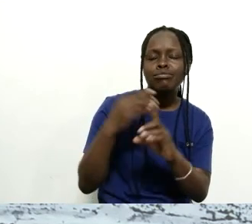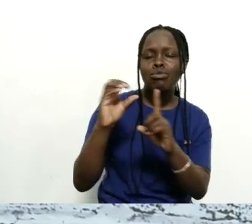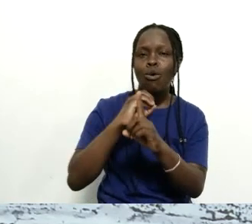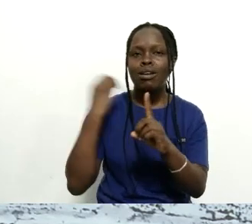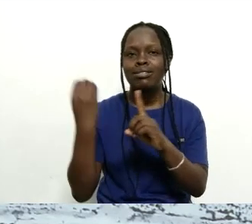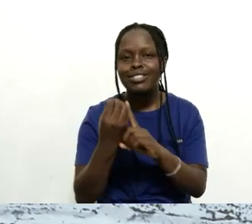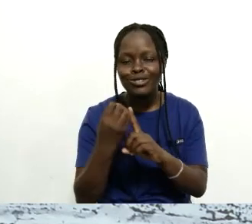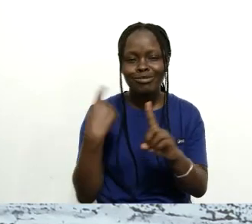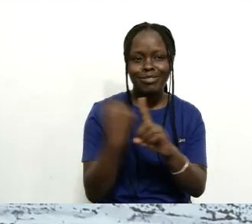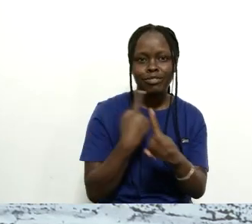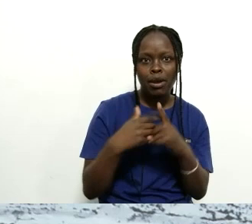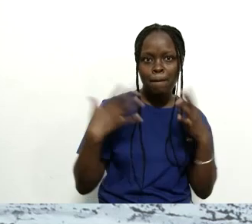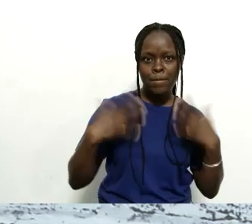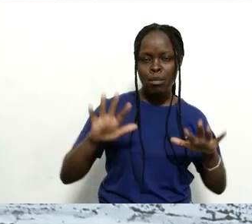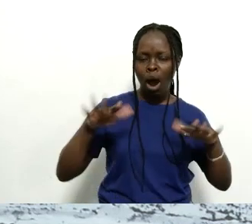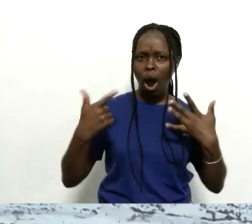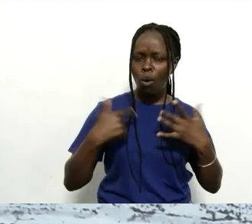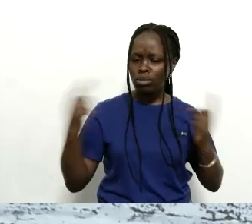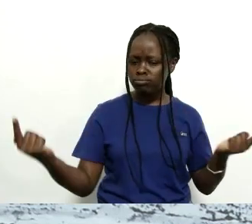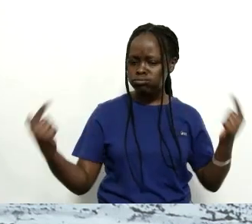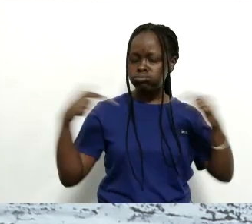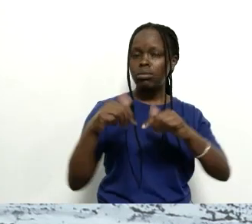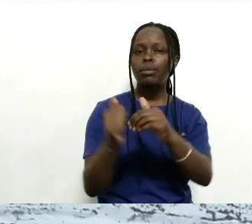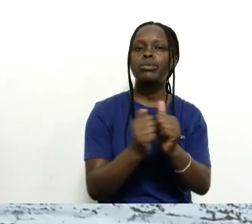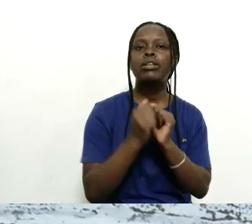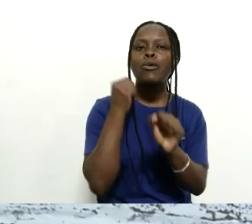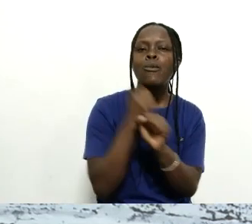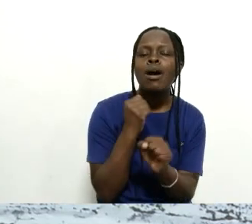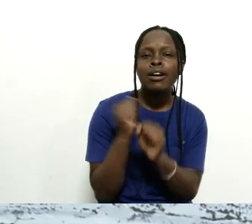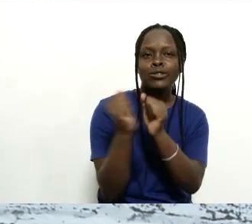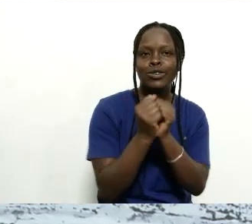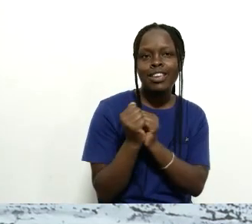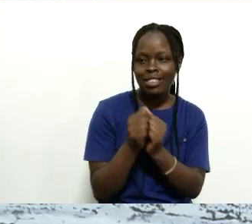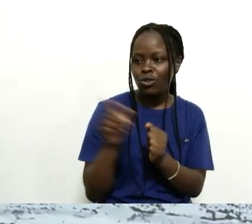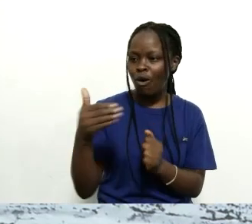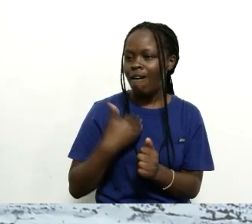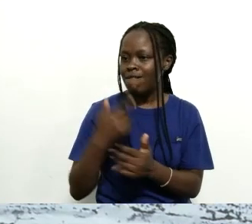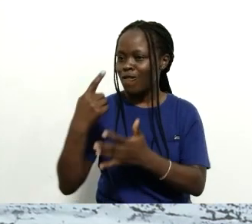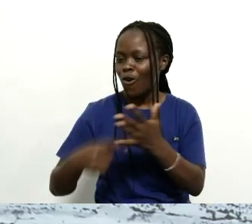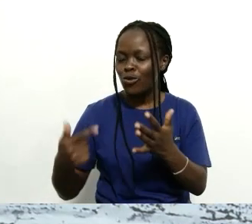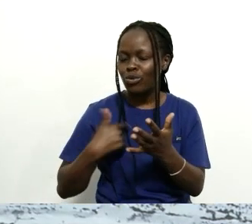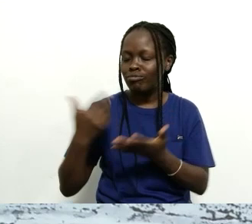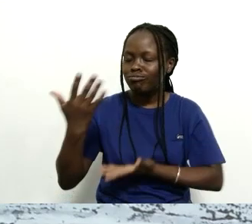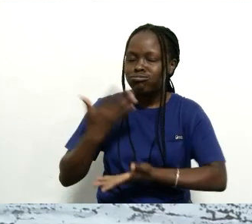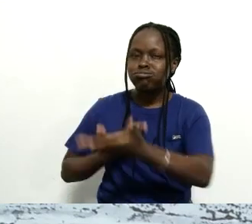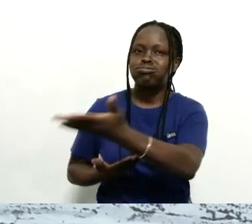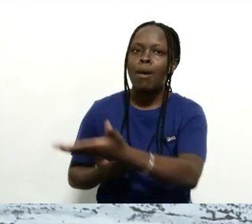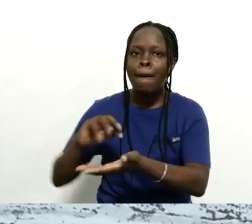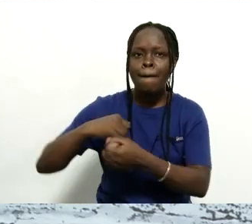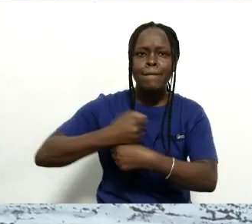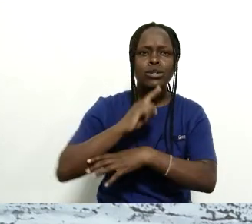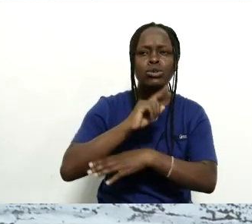Embracing digital has now become part, second nature to us. So the future is bright. I think the thing that I want to